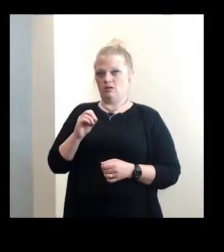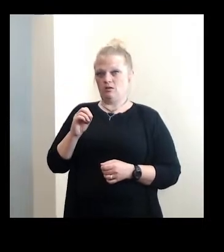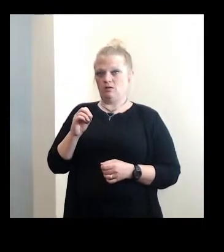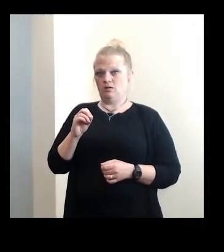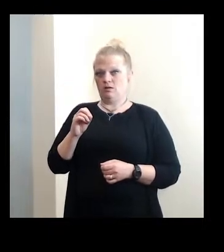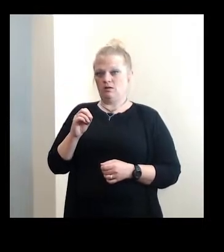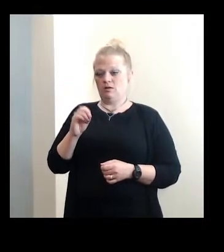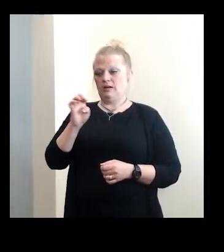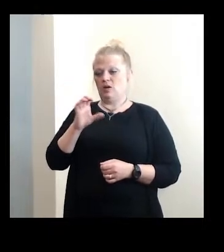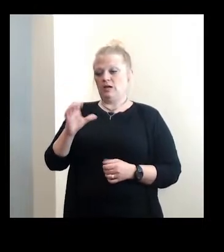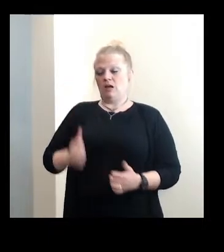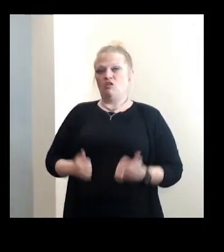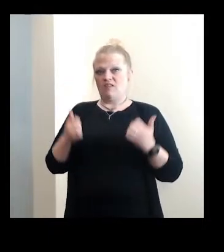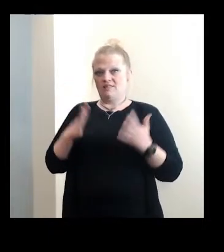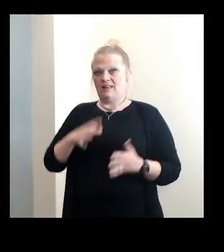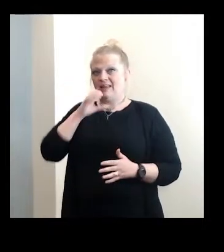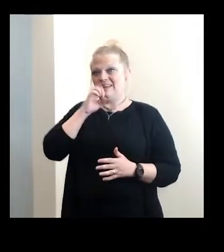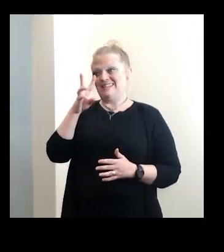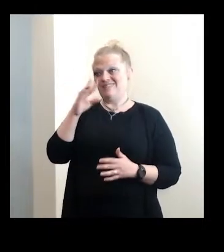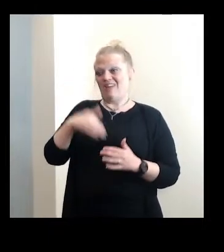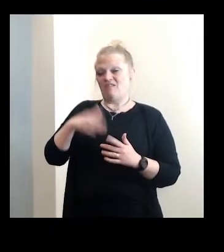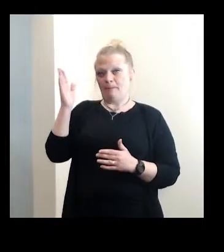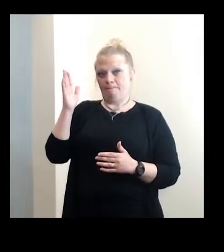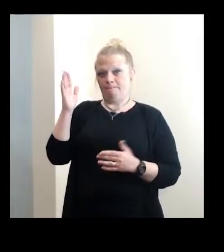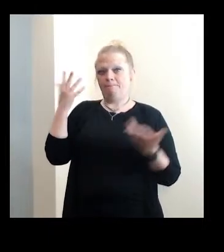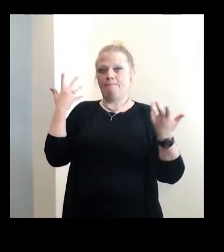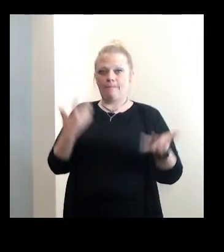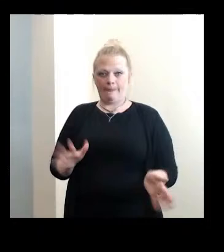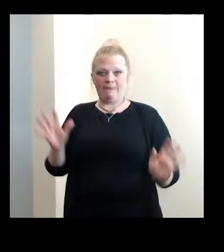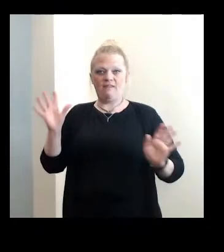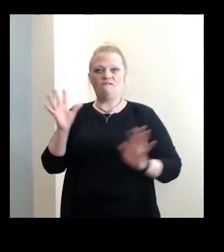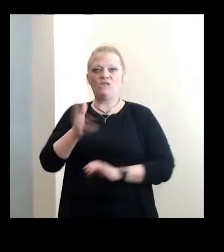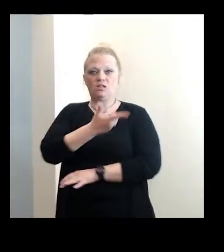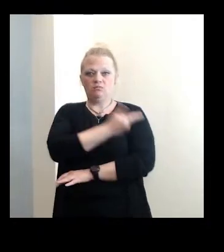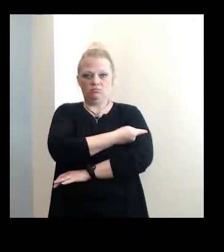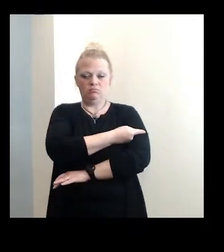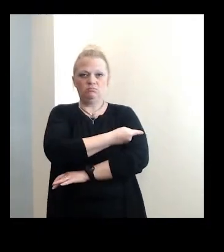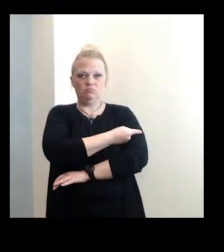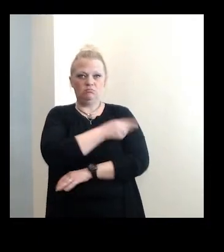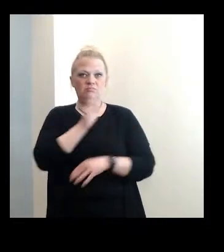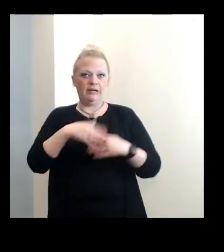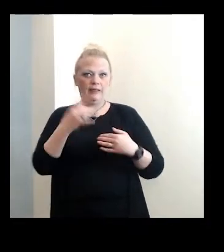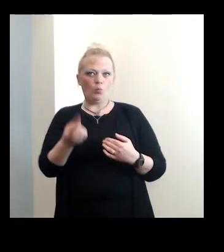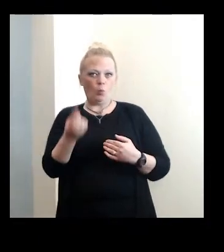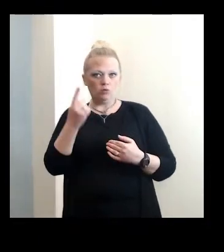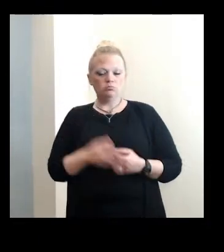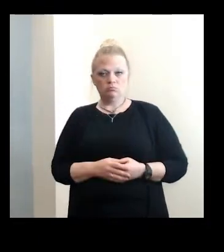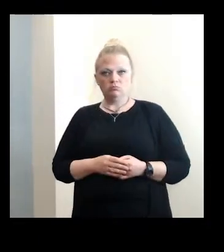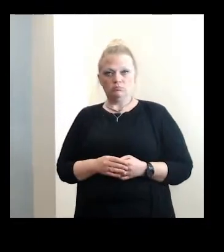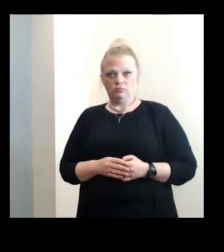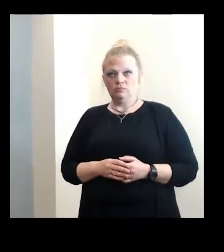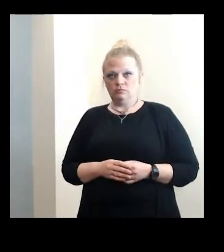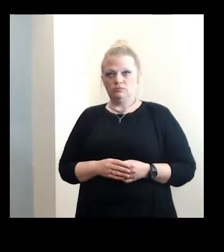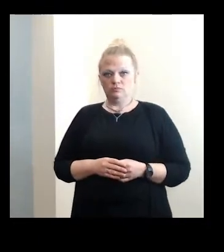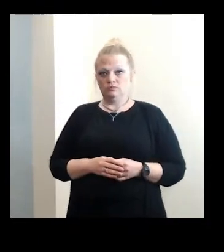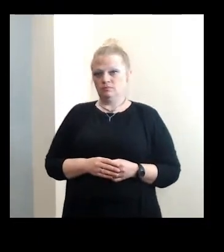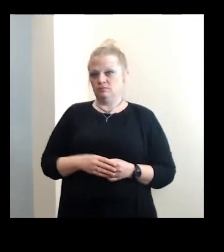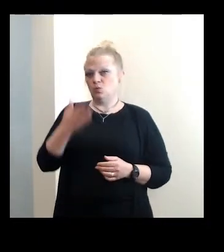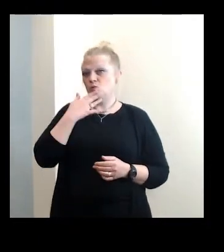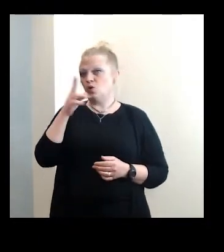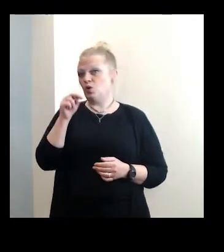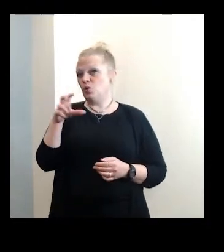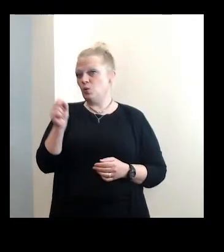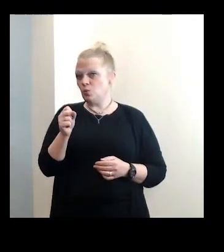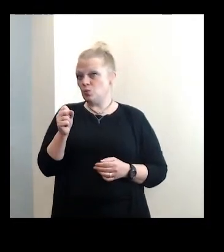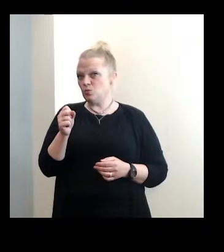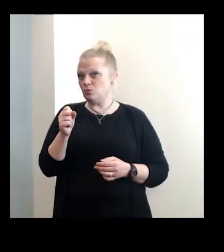County residents who are 65 years and older have had at least one dose of COVID-19 vaccine. So the good news